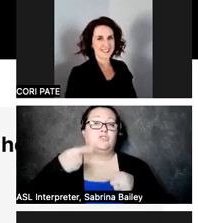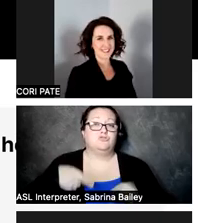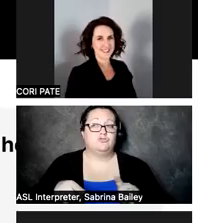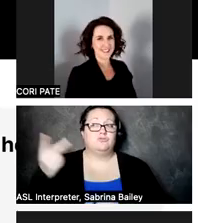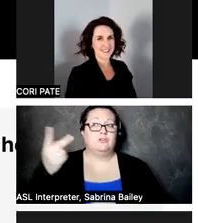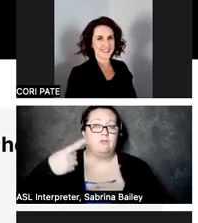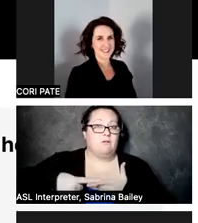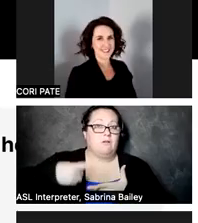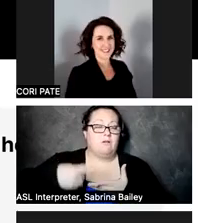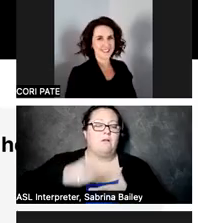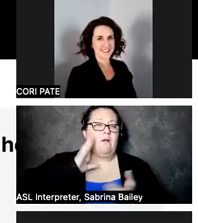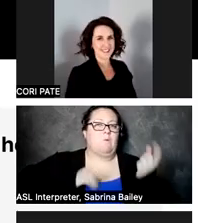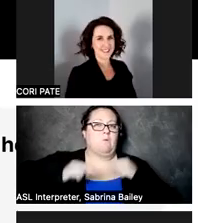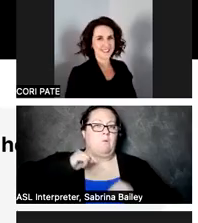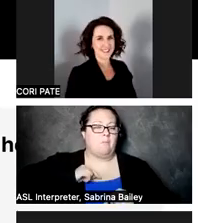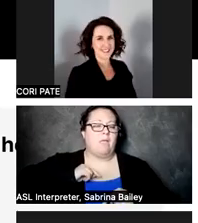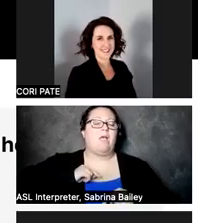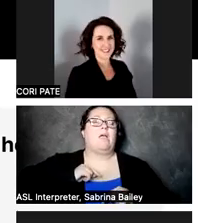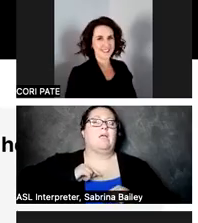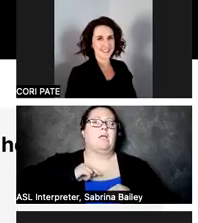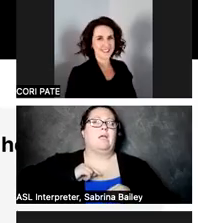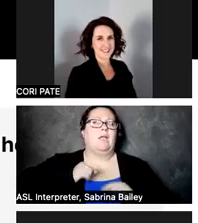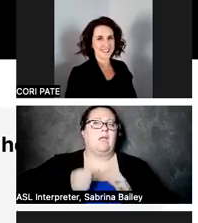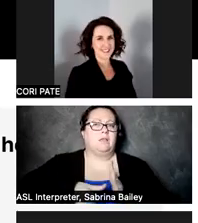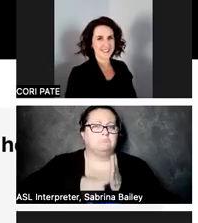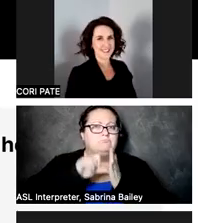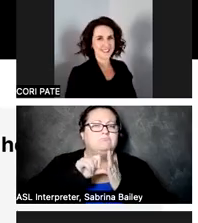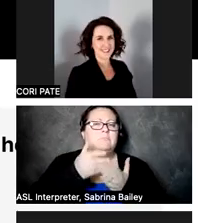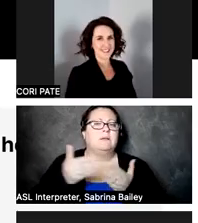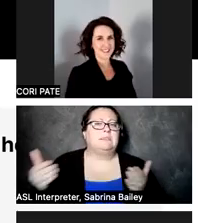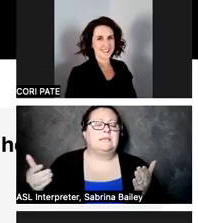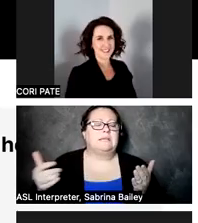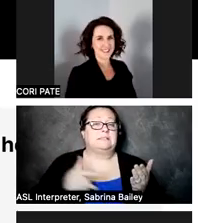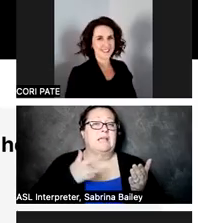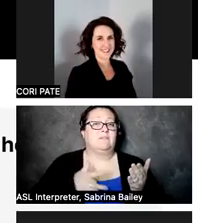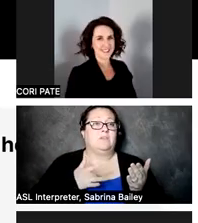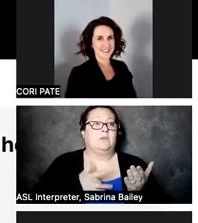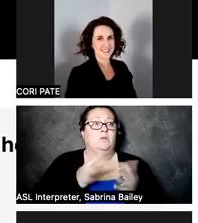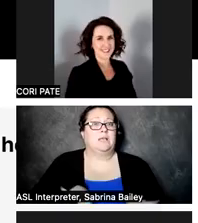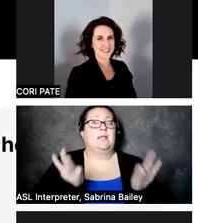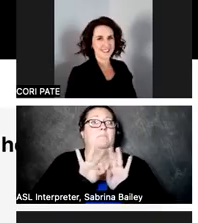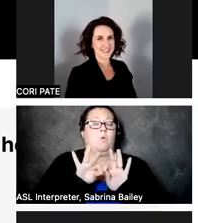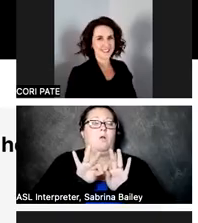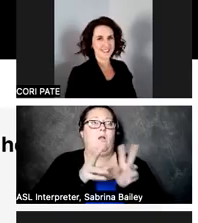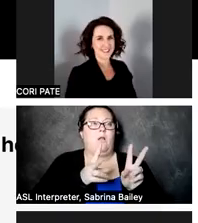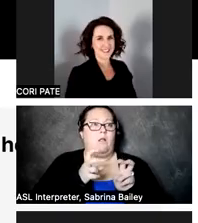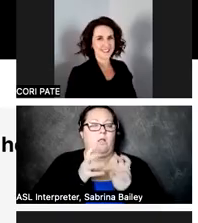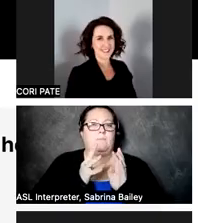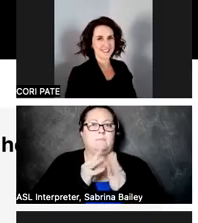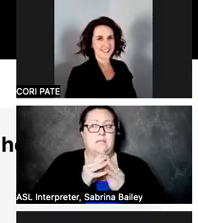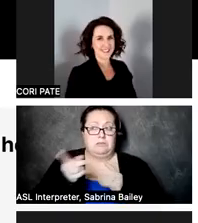discussion, I go back and kind of reiterate the things that I took important from the meeting and to see if they